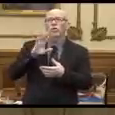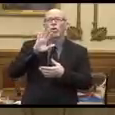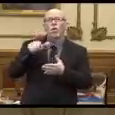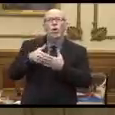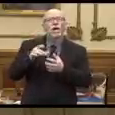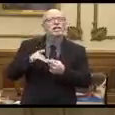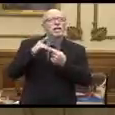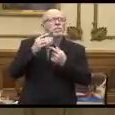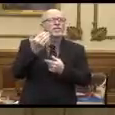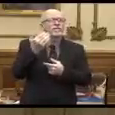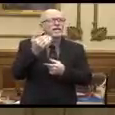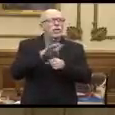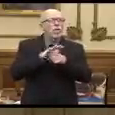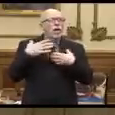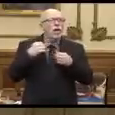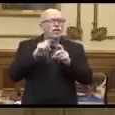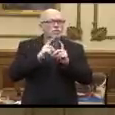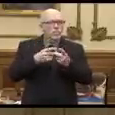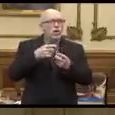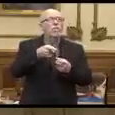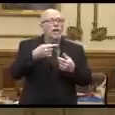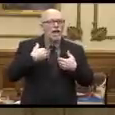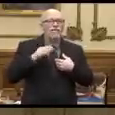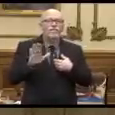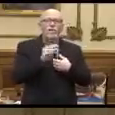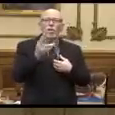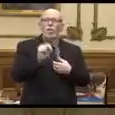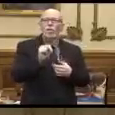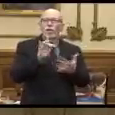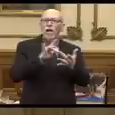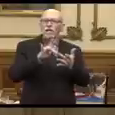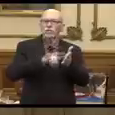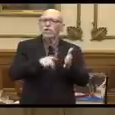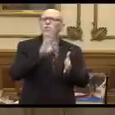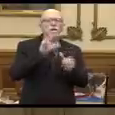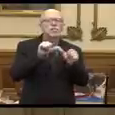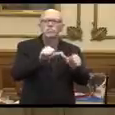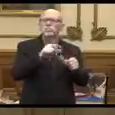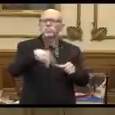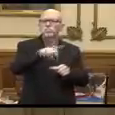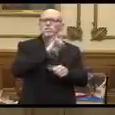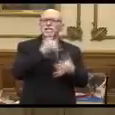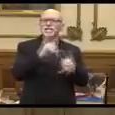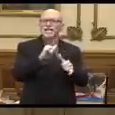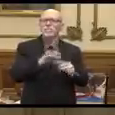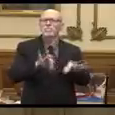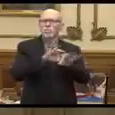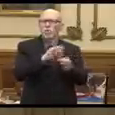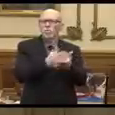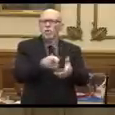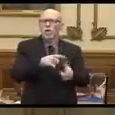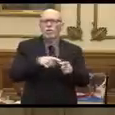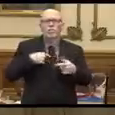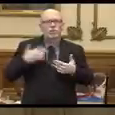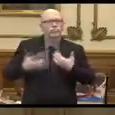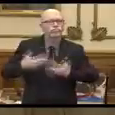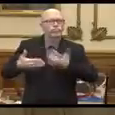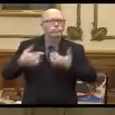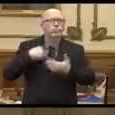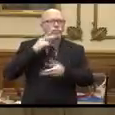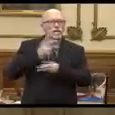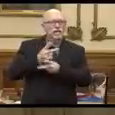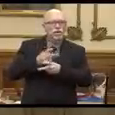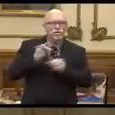local health departments were doing their own contact tracing, and they will remain an incredibly important part as we go forward for taking care